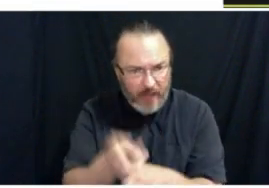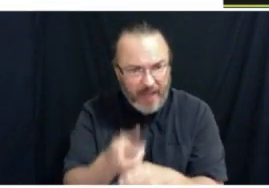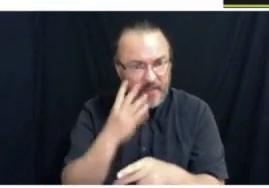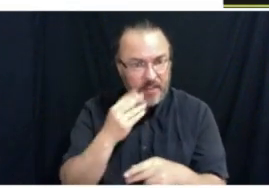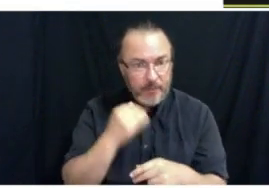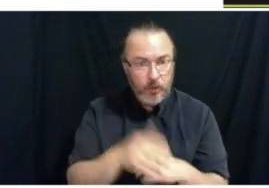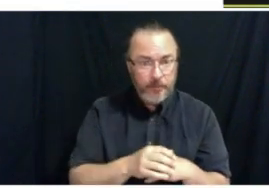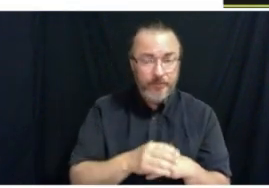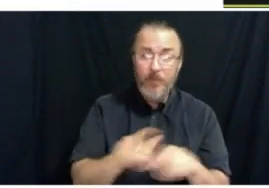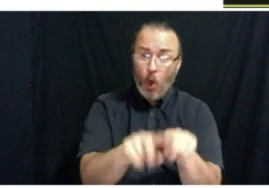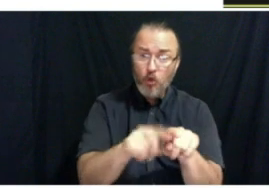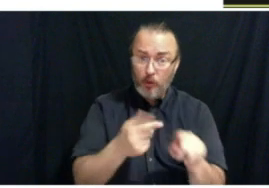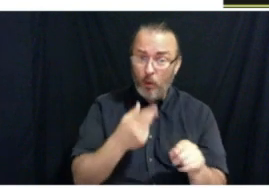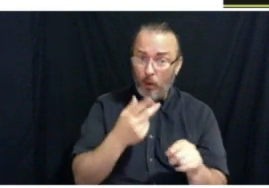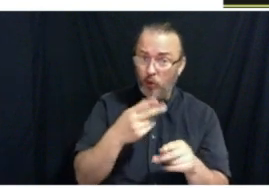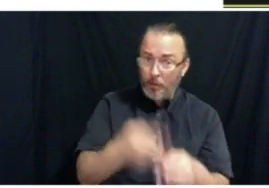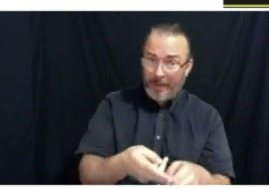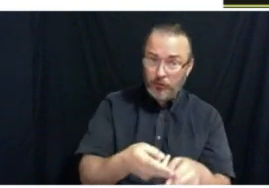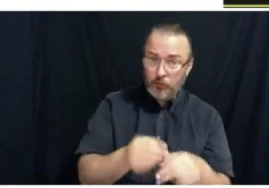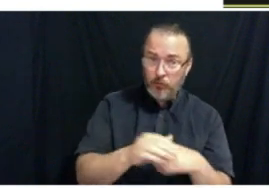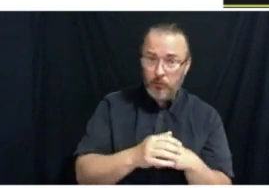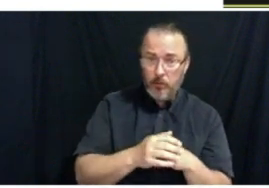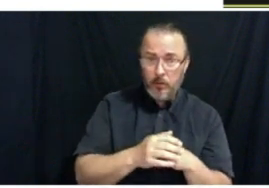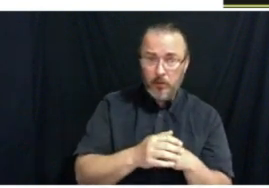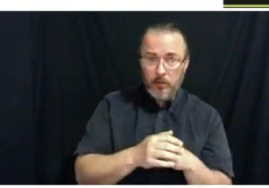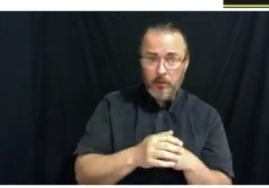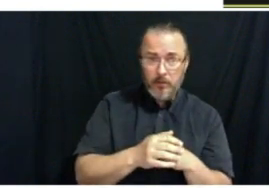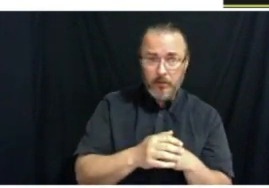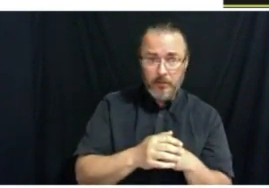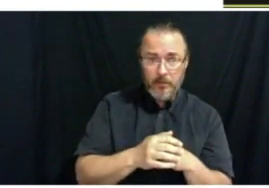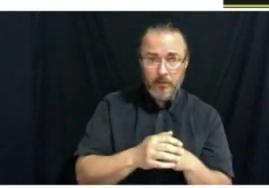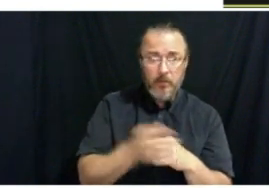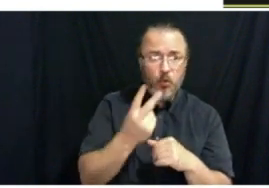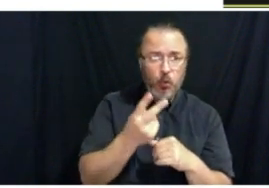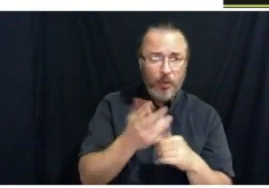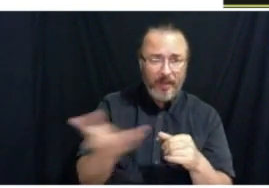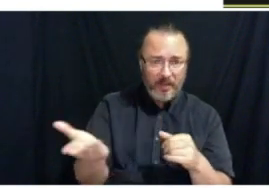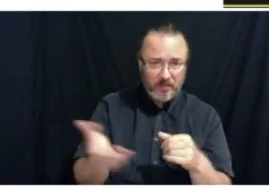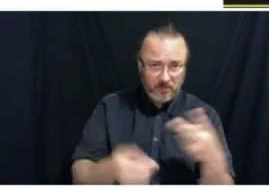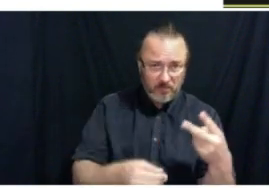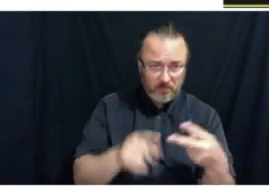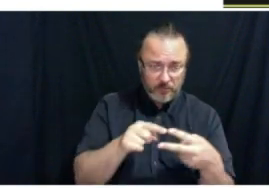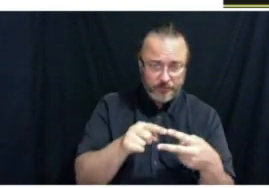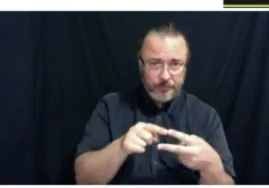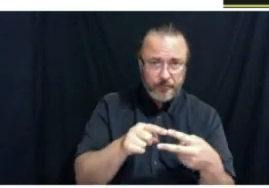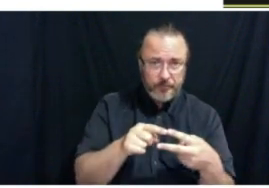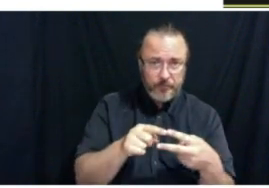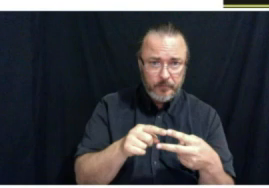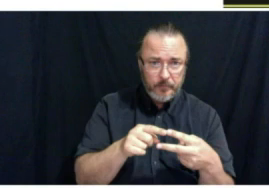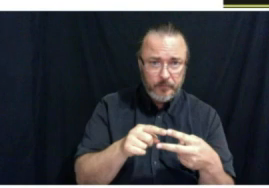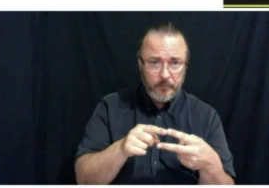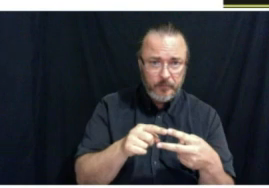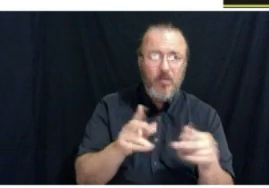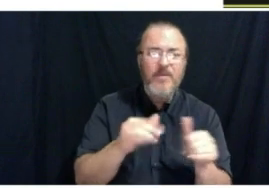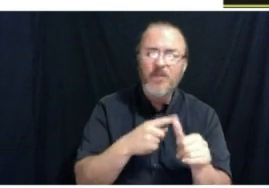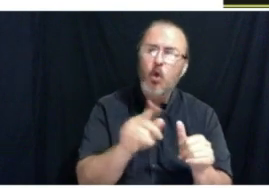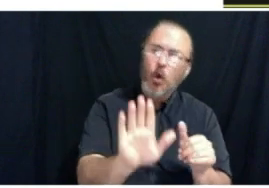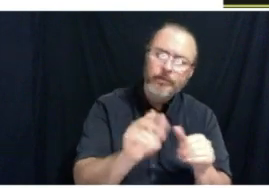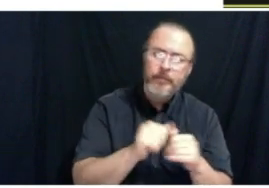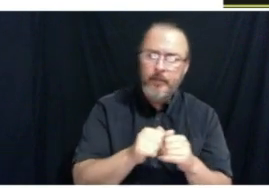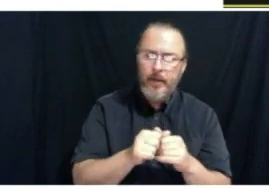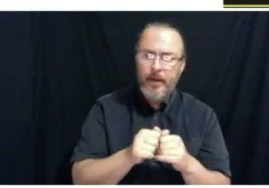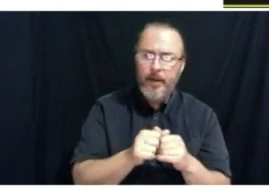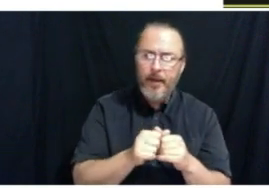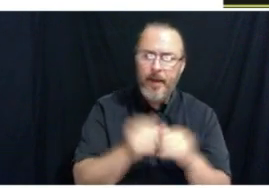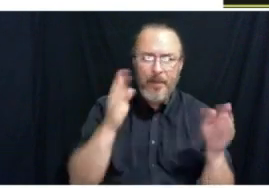mention and close this intervention with mentioning 2 issues. One is and let me first focus on one specific